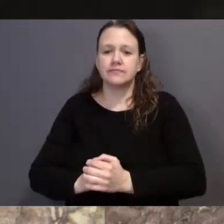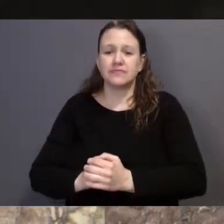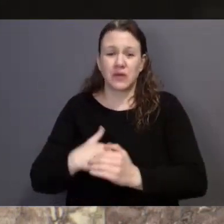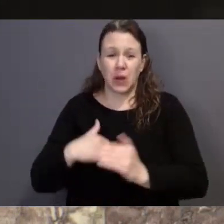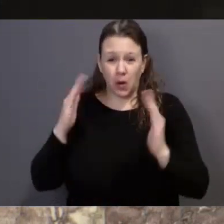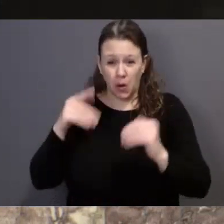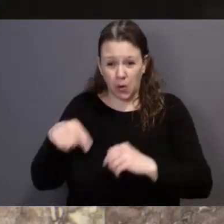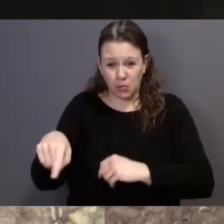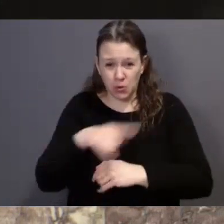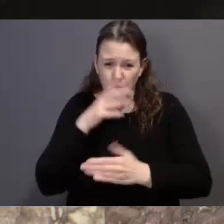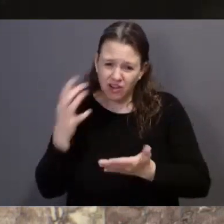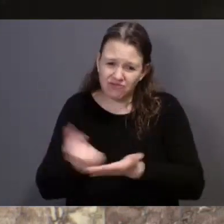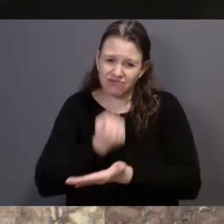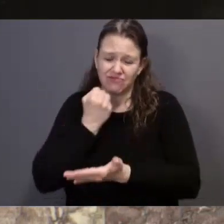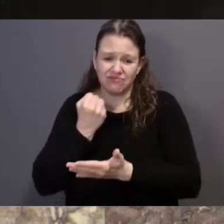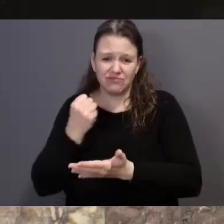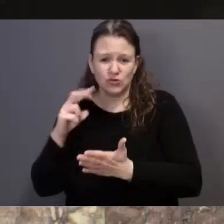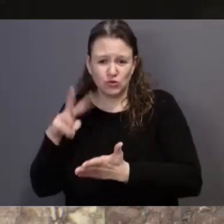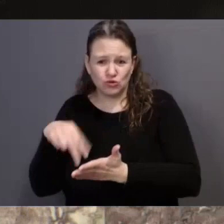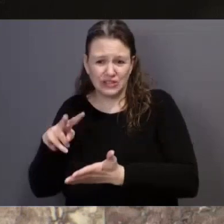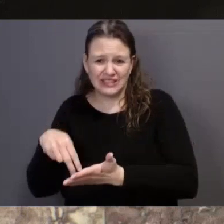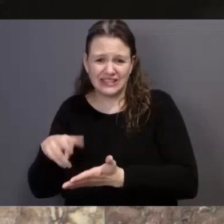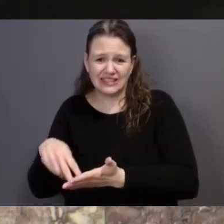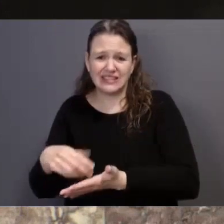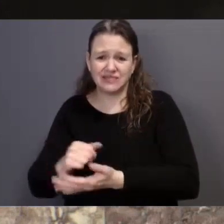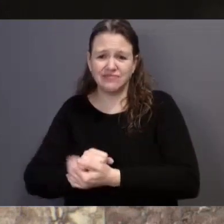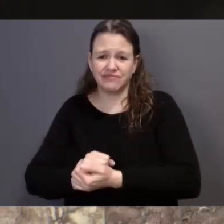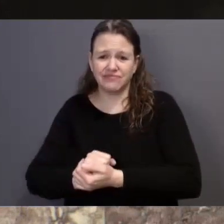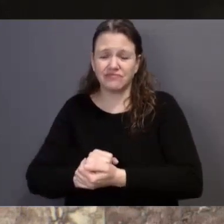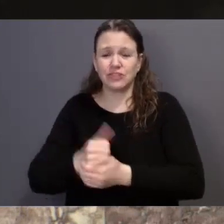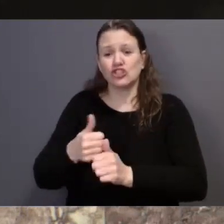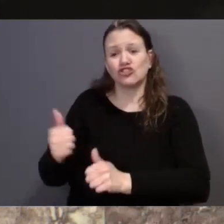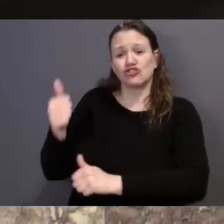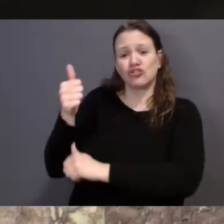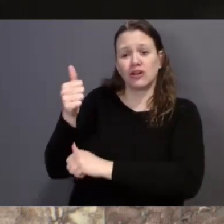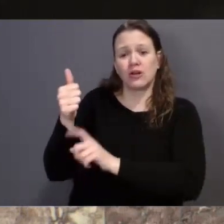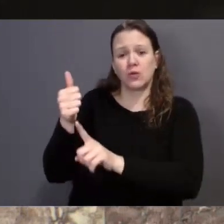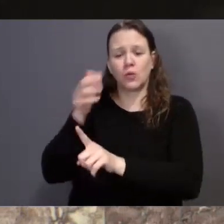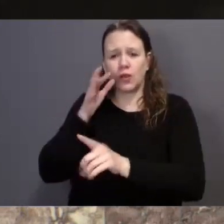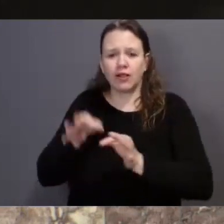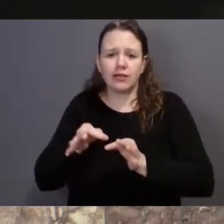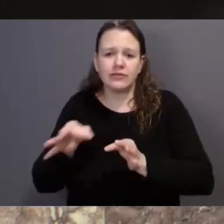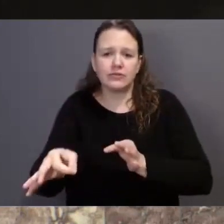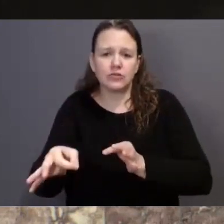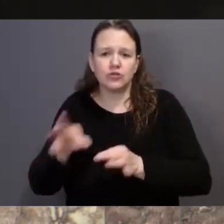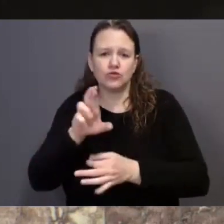well, and when it's rescheduled, I encourage you to attend. He really, truly is a Canadian hero. Thank you.